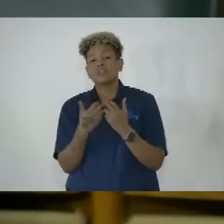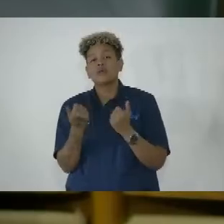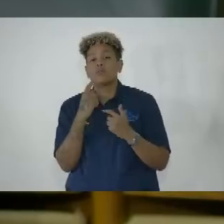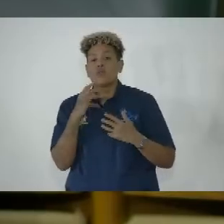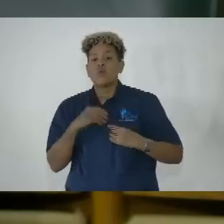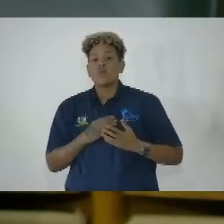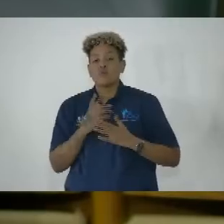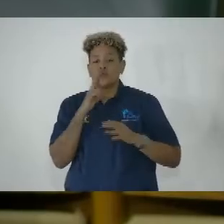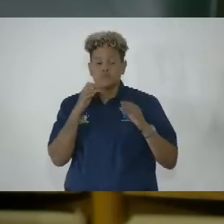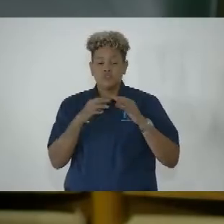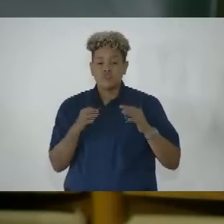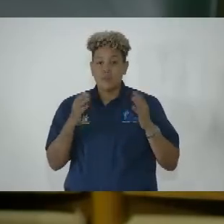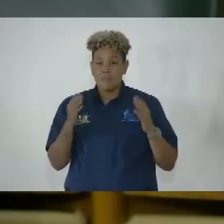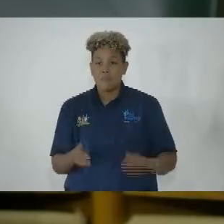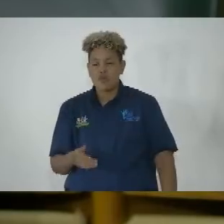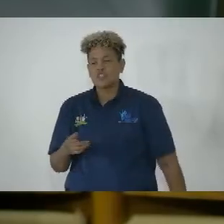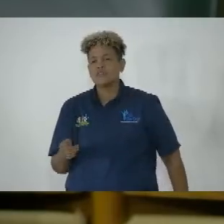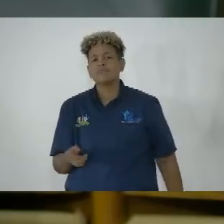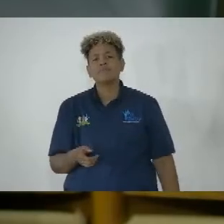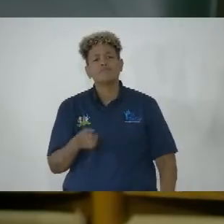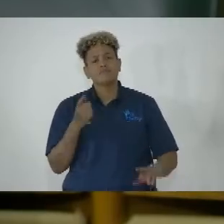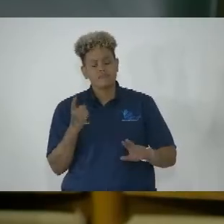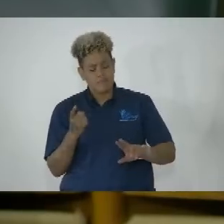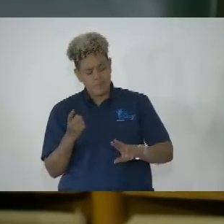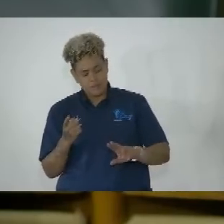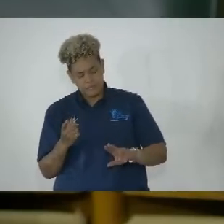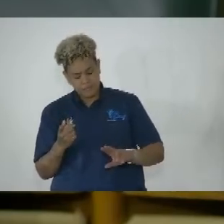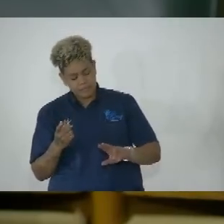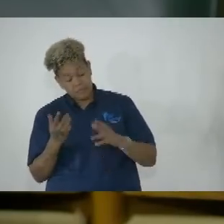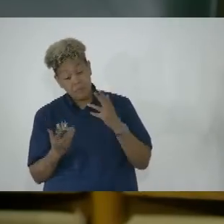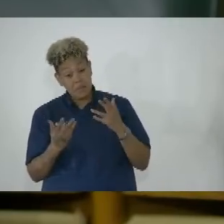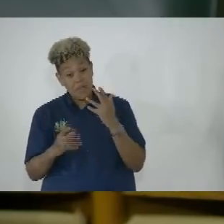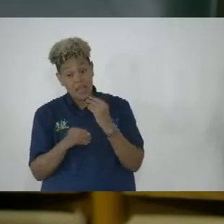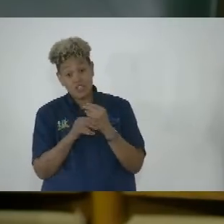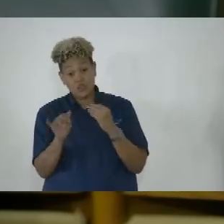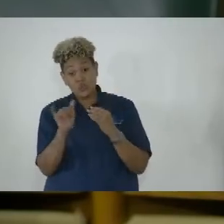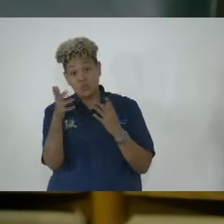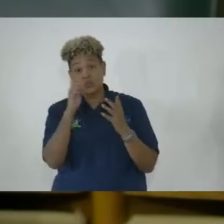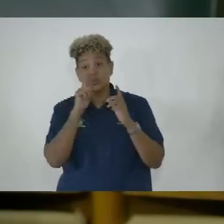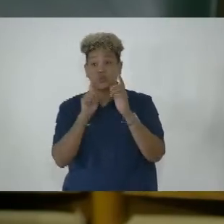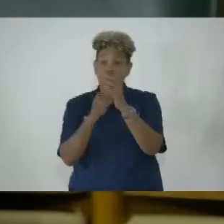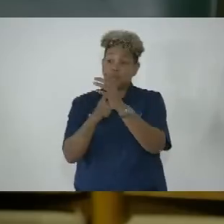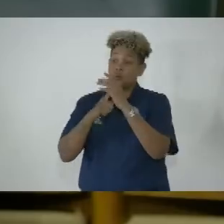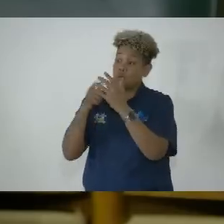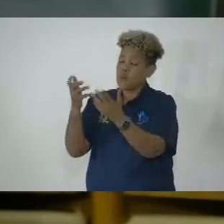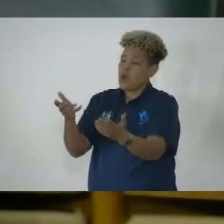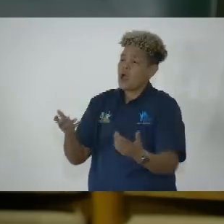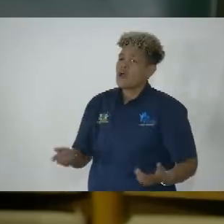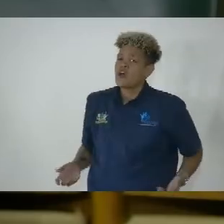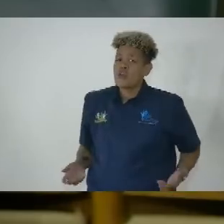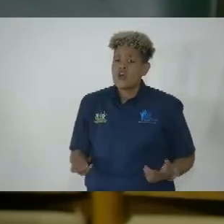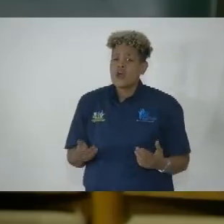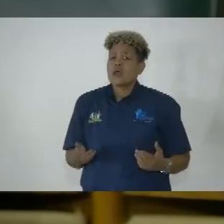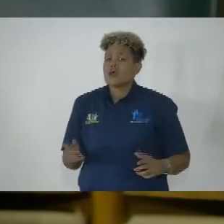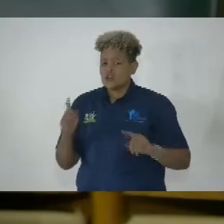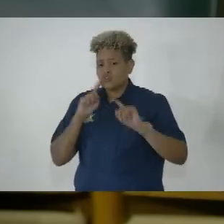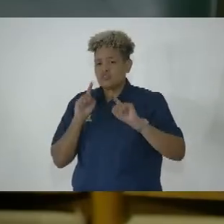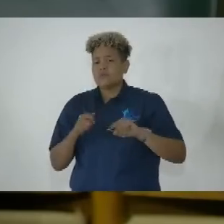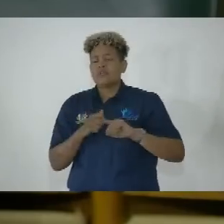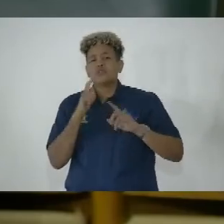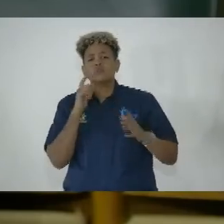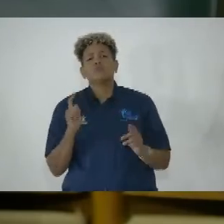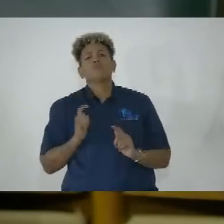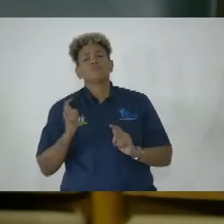by the prescribed person. It may also require the respondent to hand over